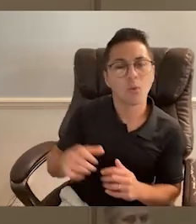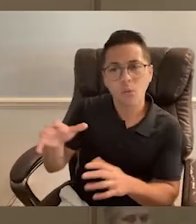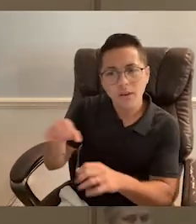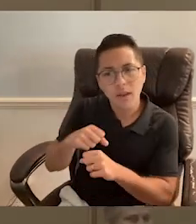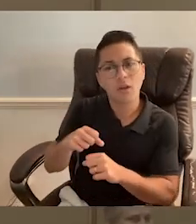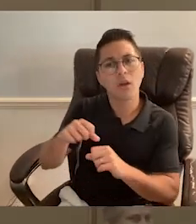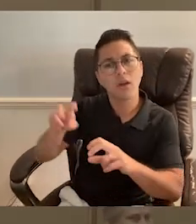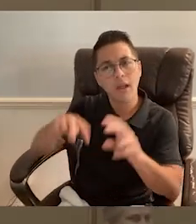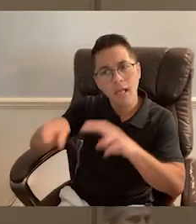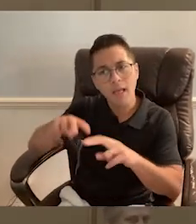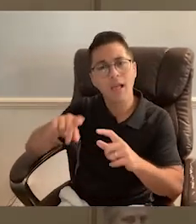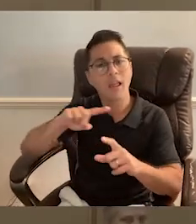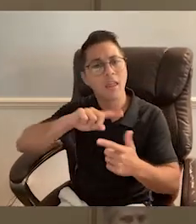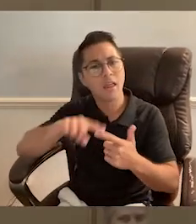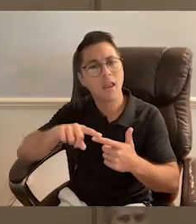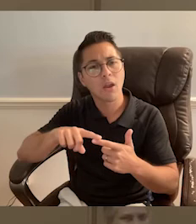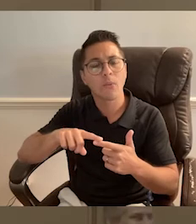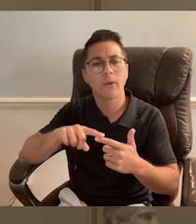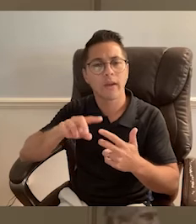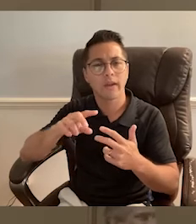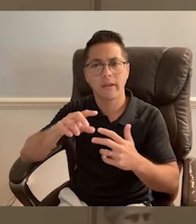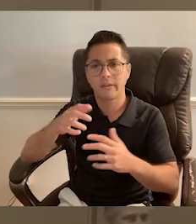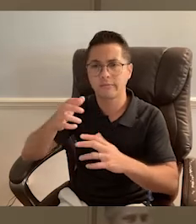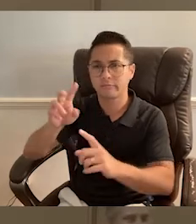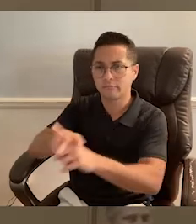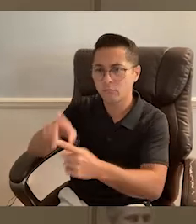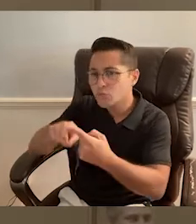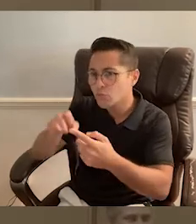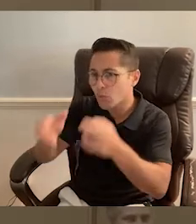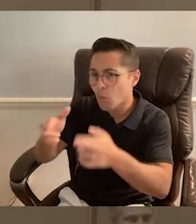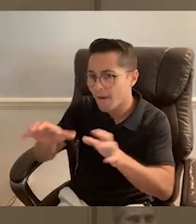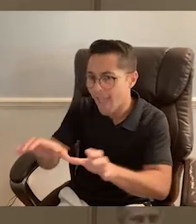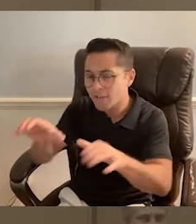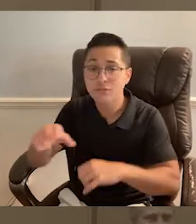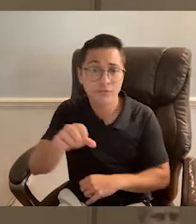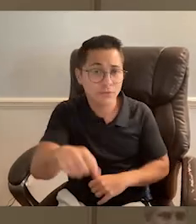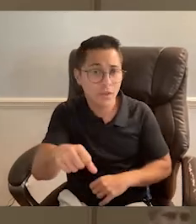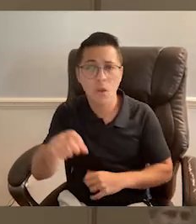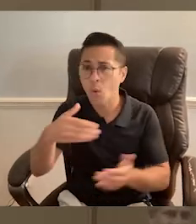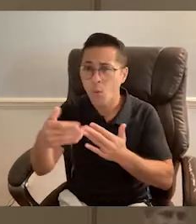Yeah. Anyways, good. Great. I think you had a question. Yeah.